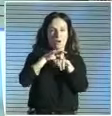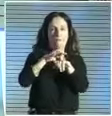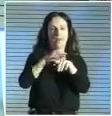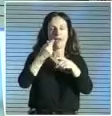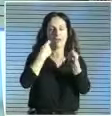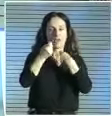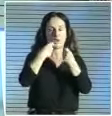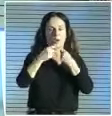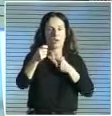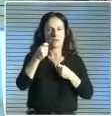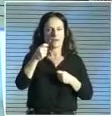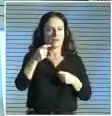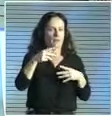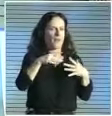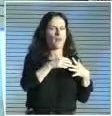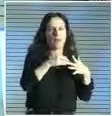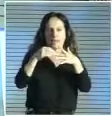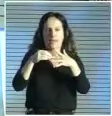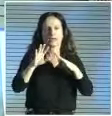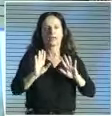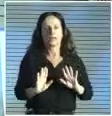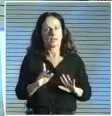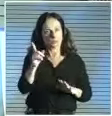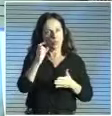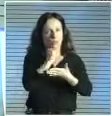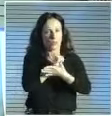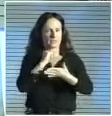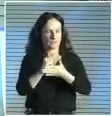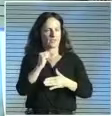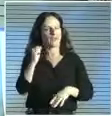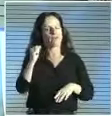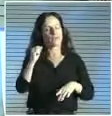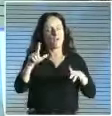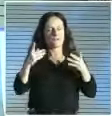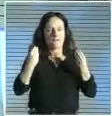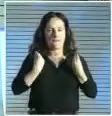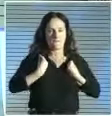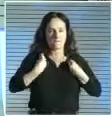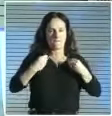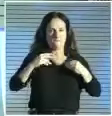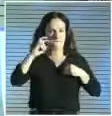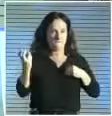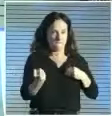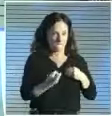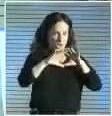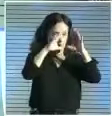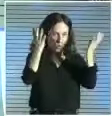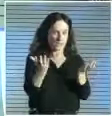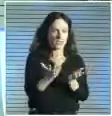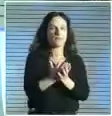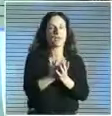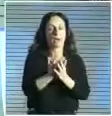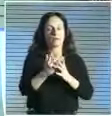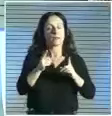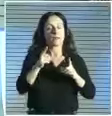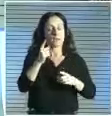Biosphere certified, as well as you have a program called Green and Human Program. Can you just give us some insights of the sustainability work